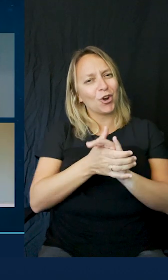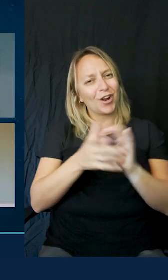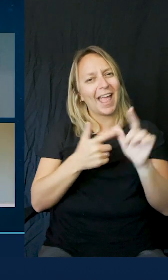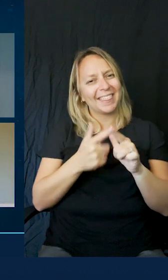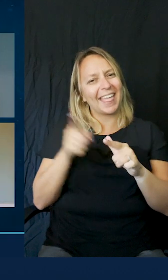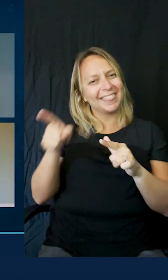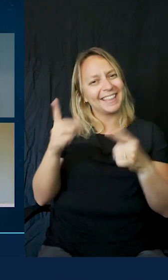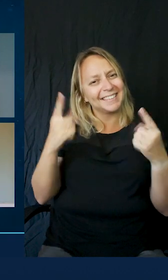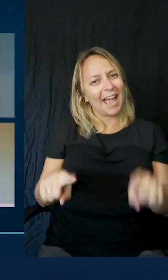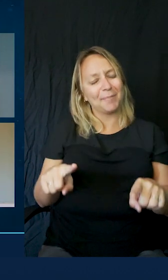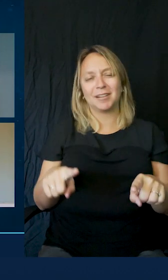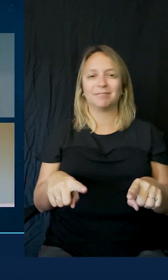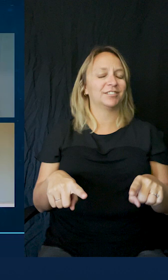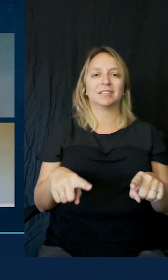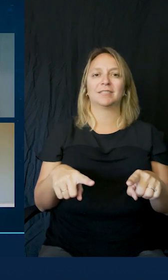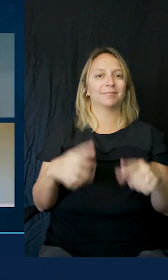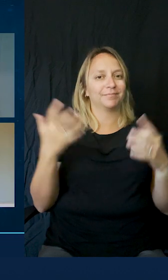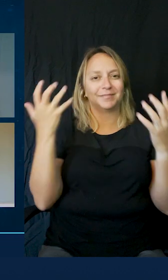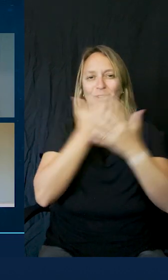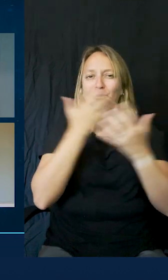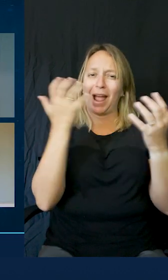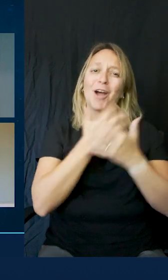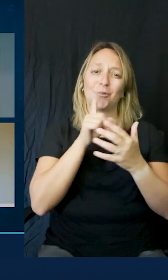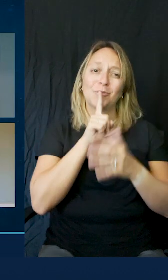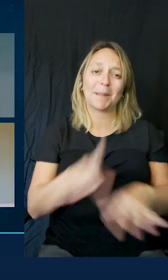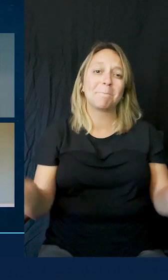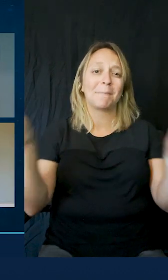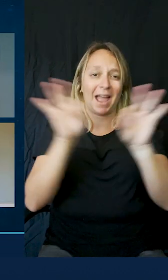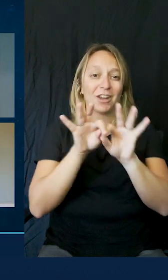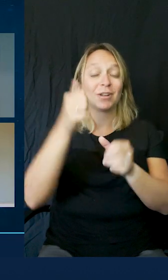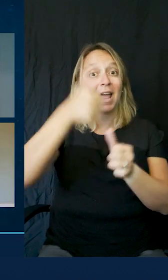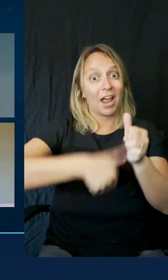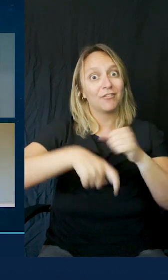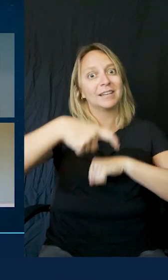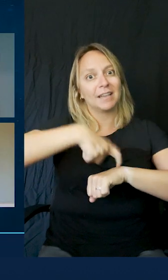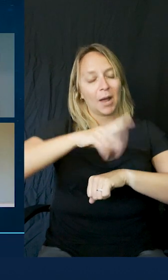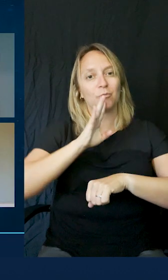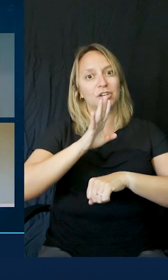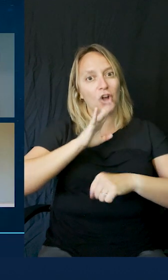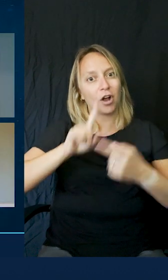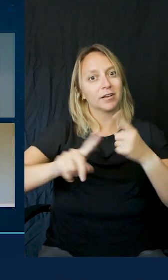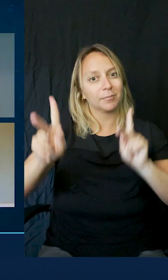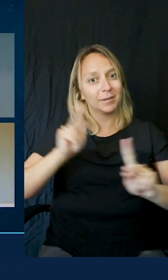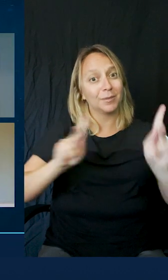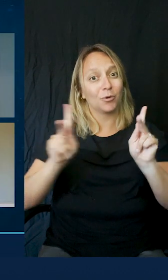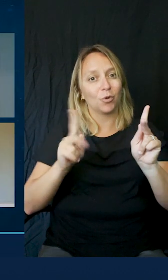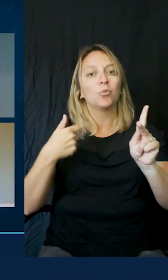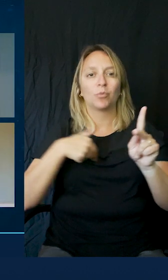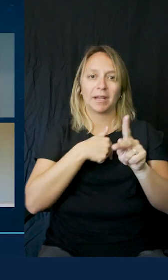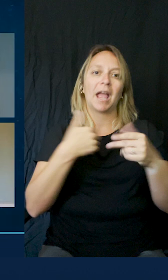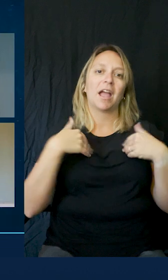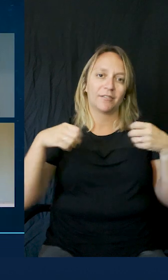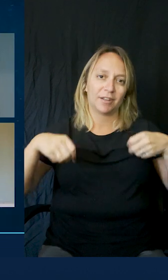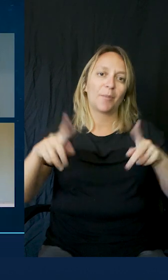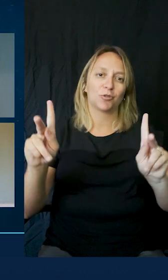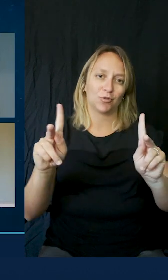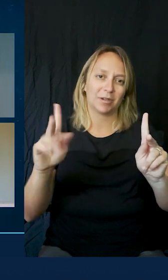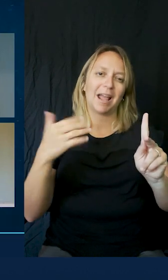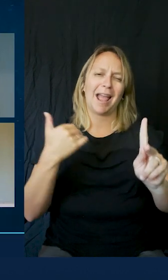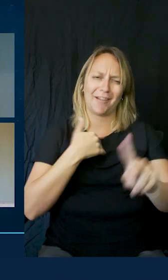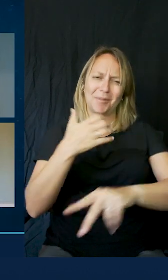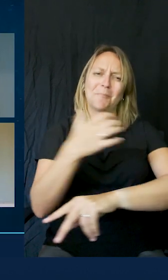out of it. So, it really does matter. Every time we talk to people, we have the opportunity and the power